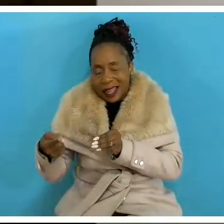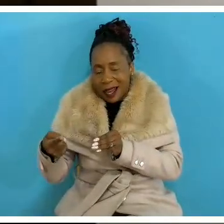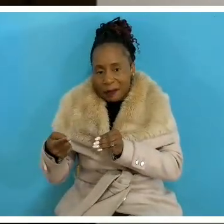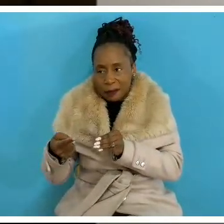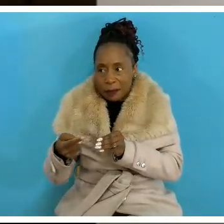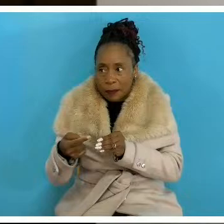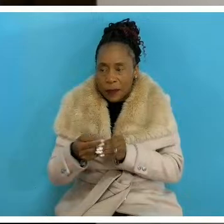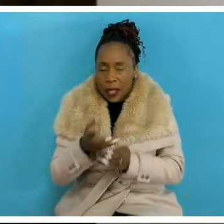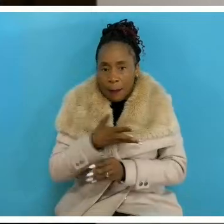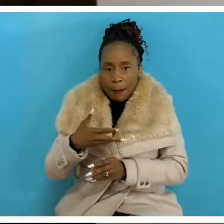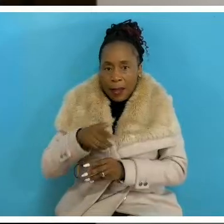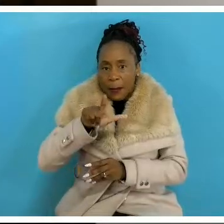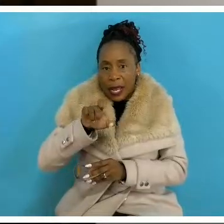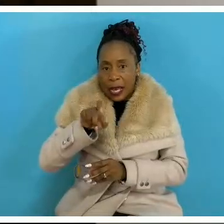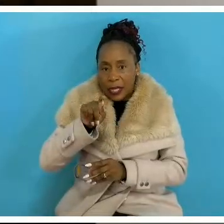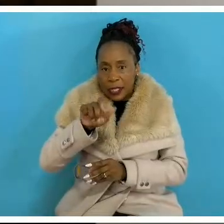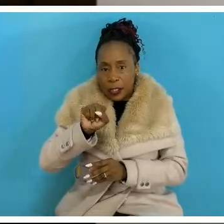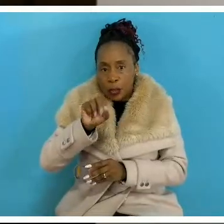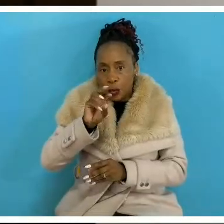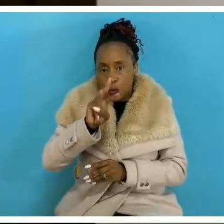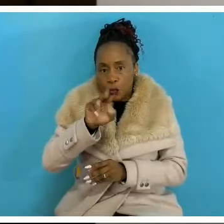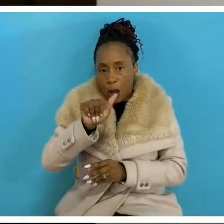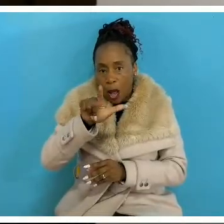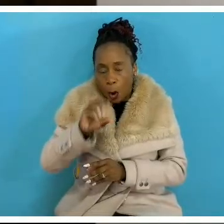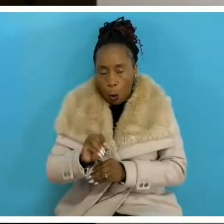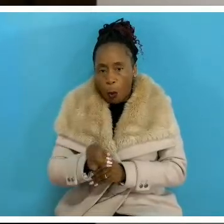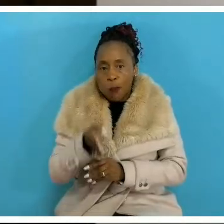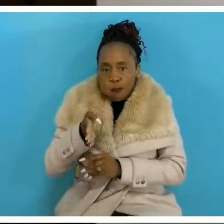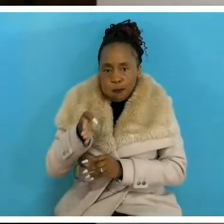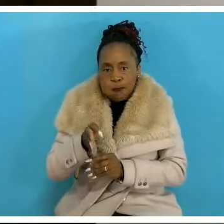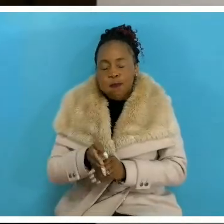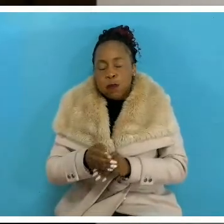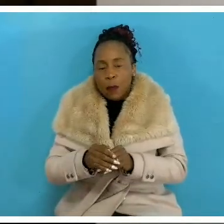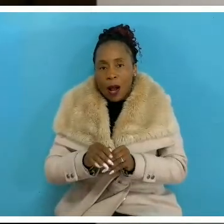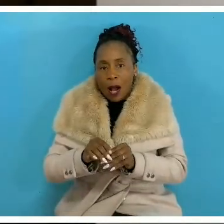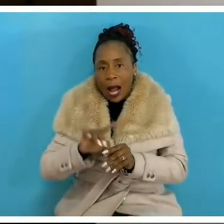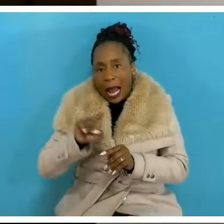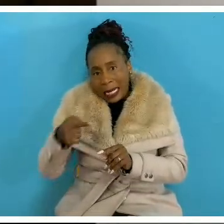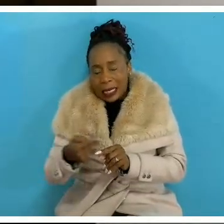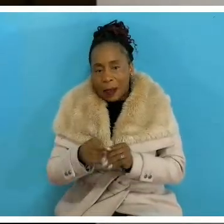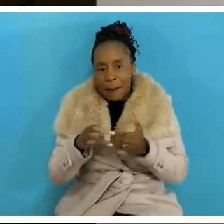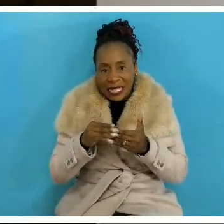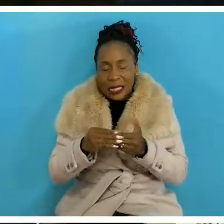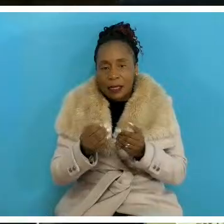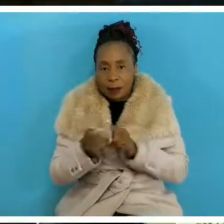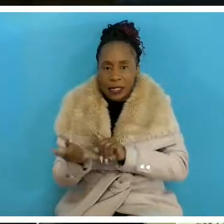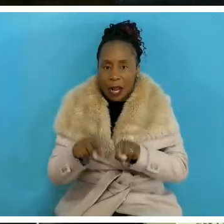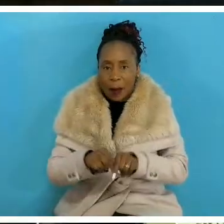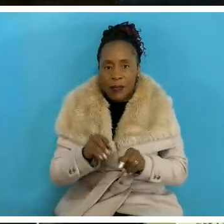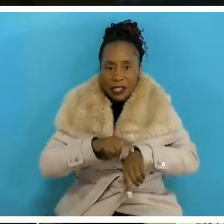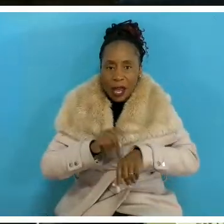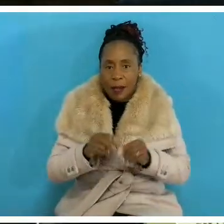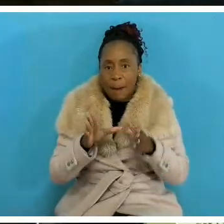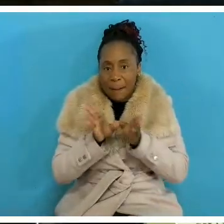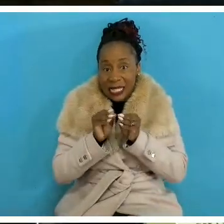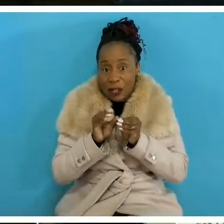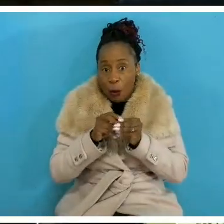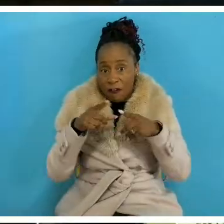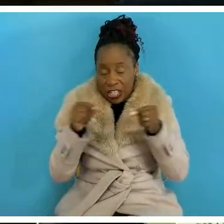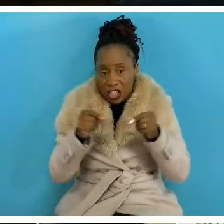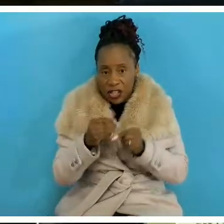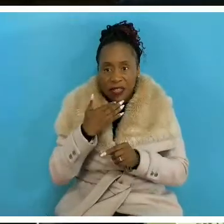Member Lutwal is also attending another meeting, but he will come when he's done. Thank you, Chair. Thank you very much,